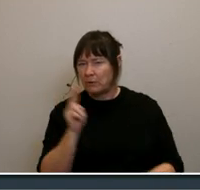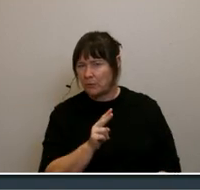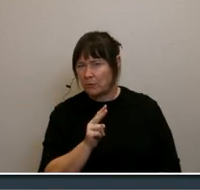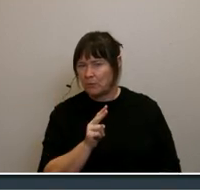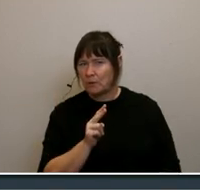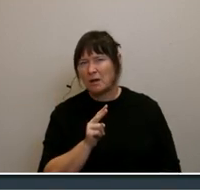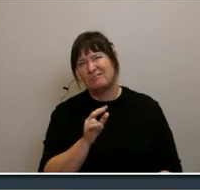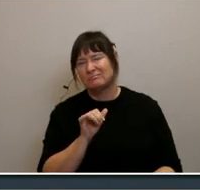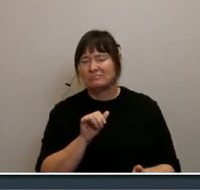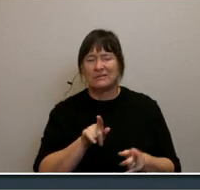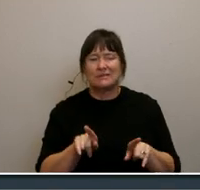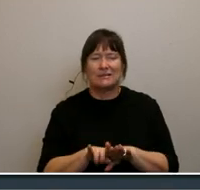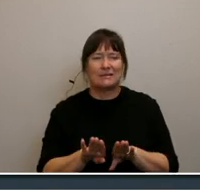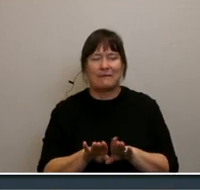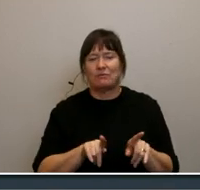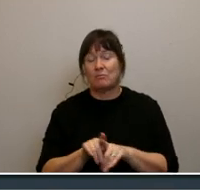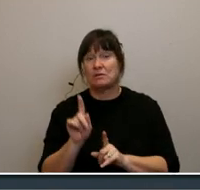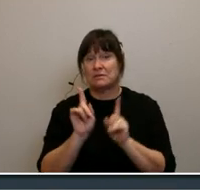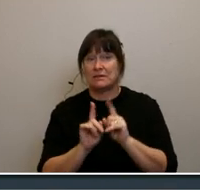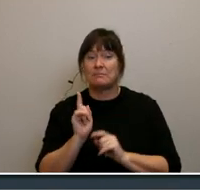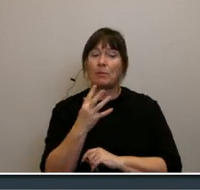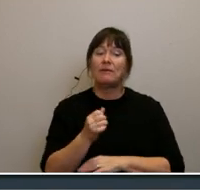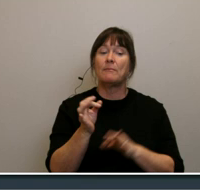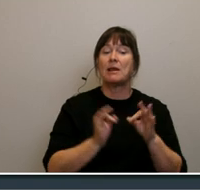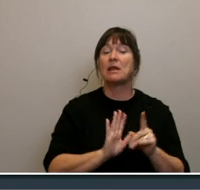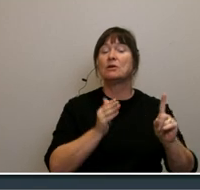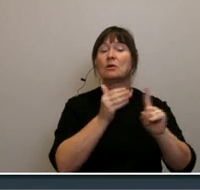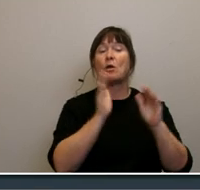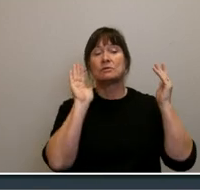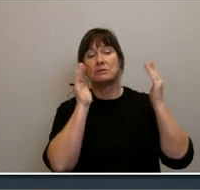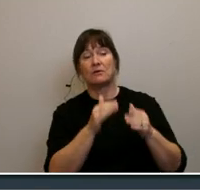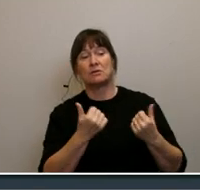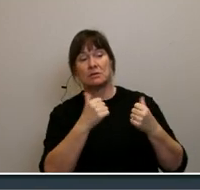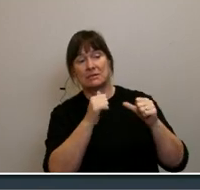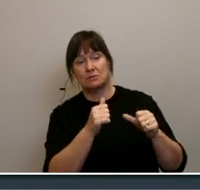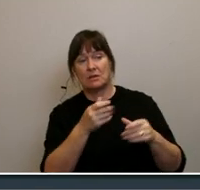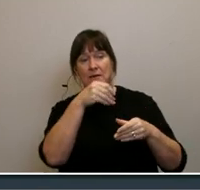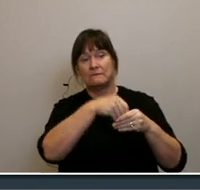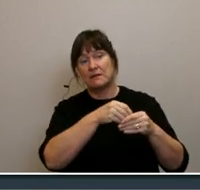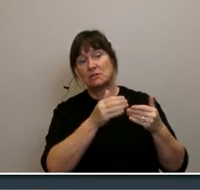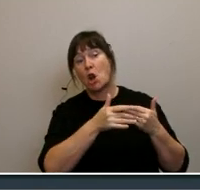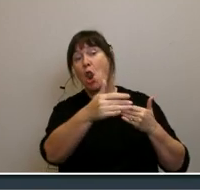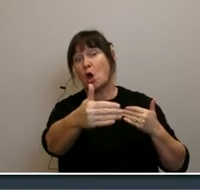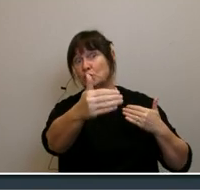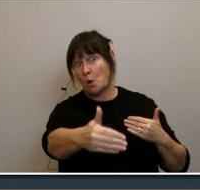would be true of most cities. We have a plan. Our goal is to focus on the essentials and invest in the longer term. And you